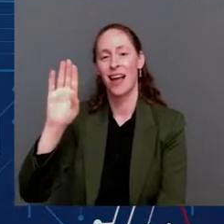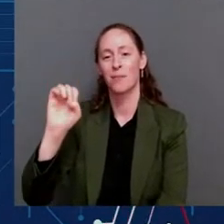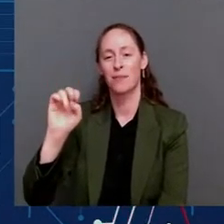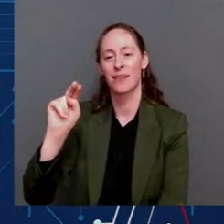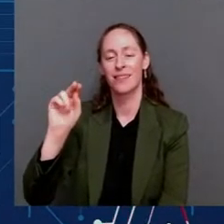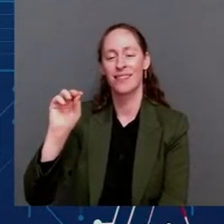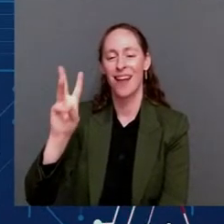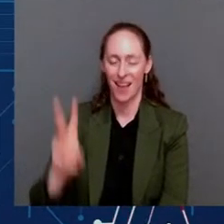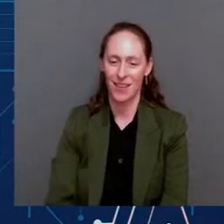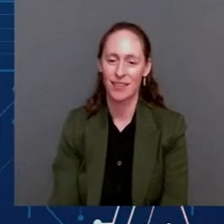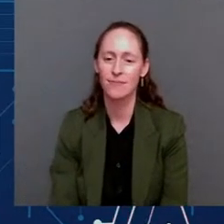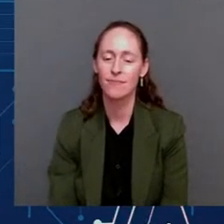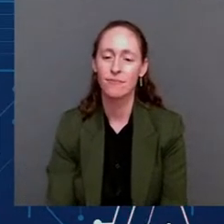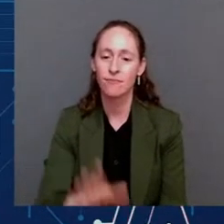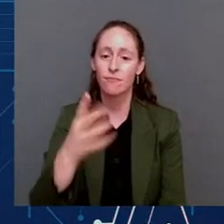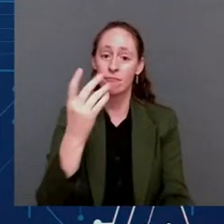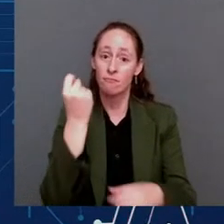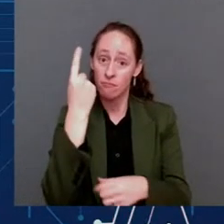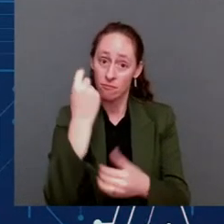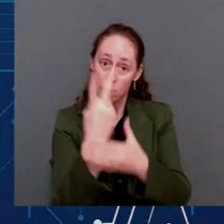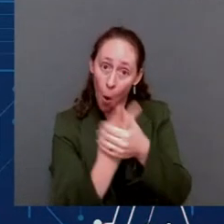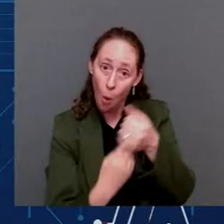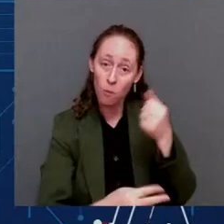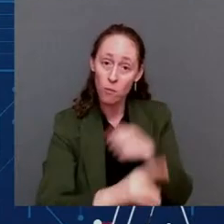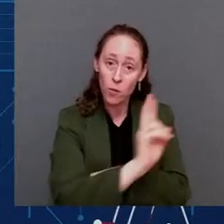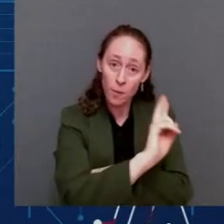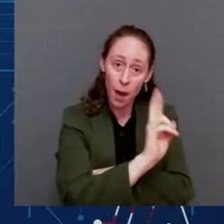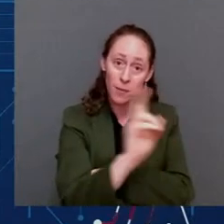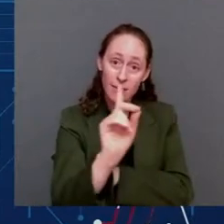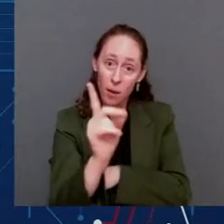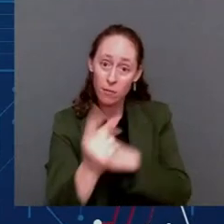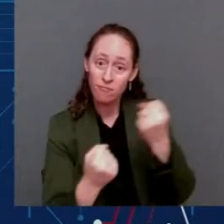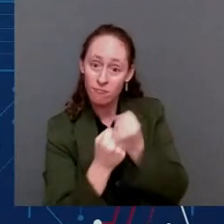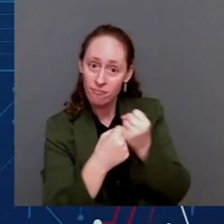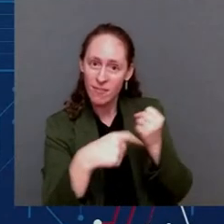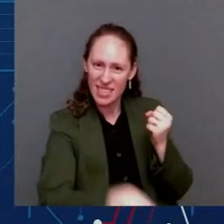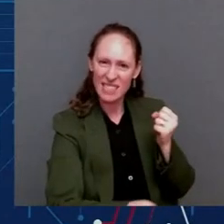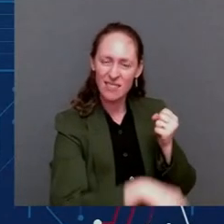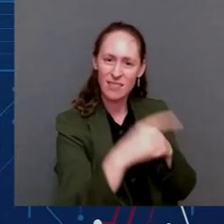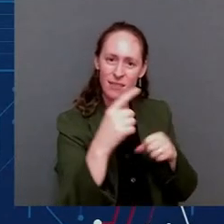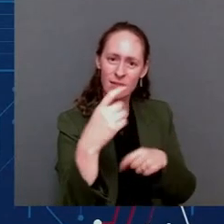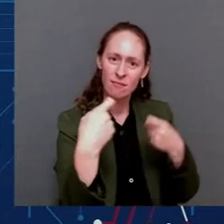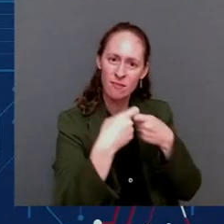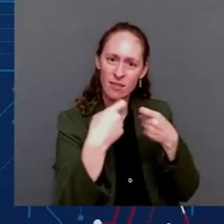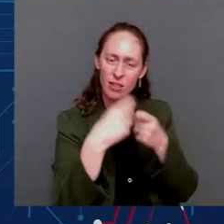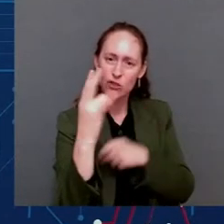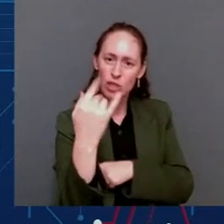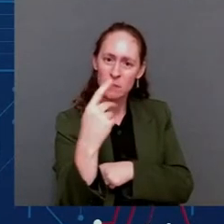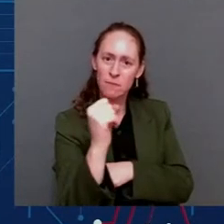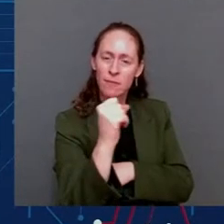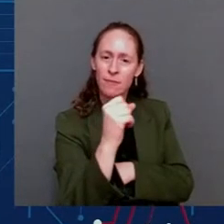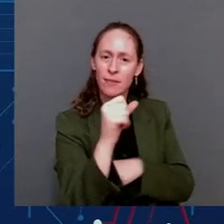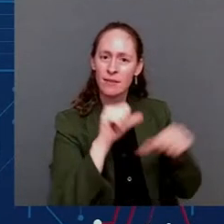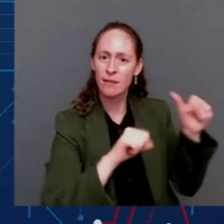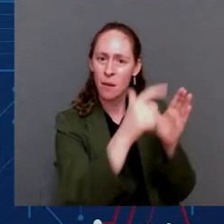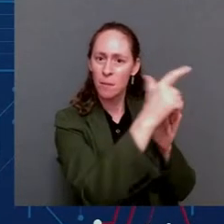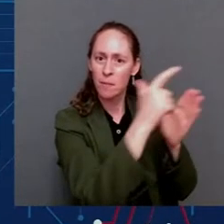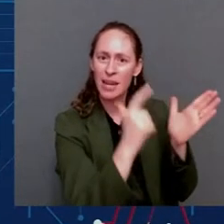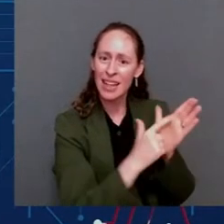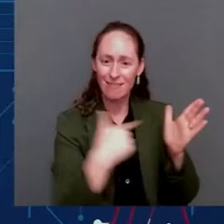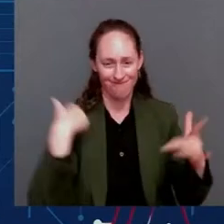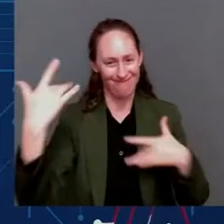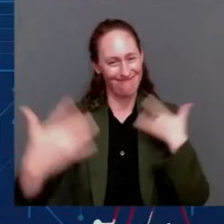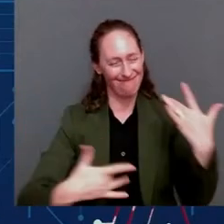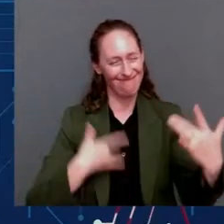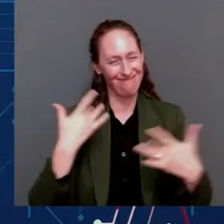desk. It really matters. I was looking forward to visiting all of you in person, but I'm glad I could still meet you virtually. As we meet